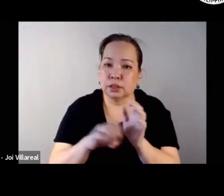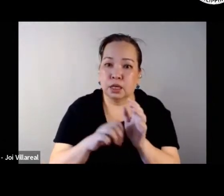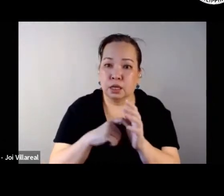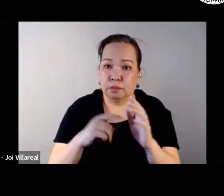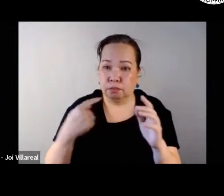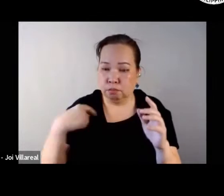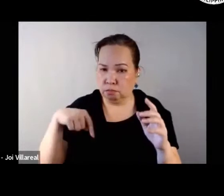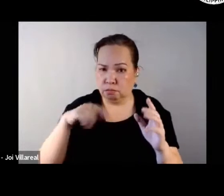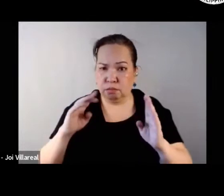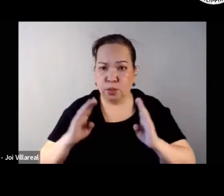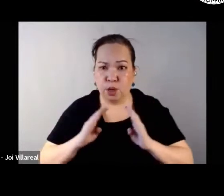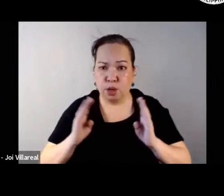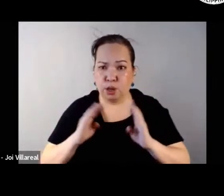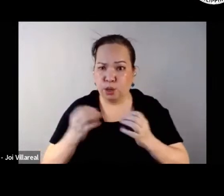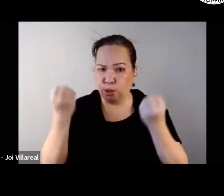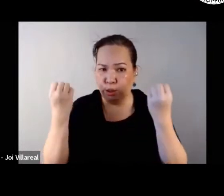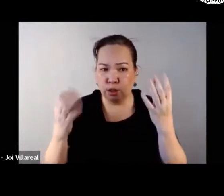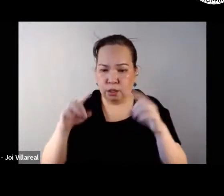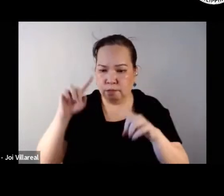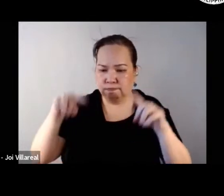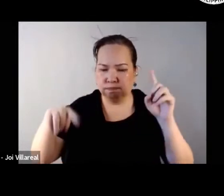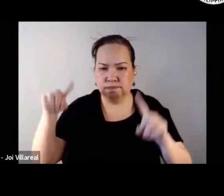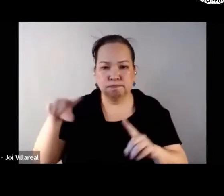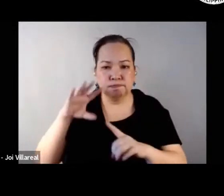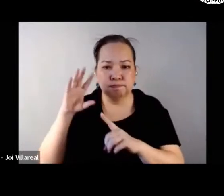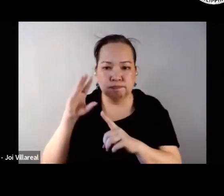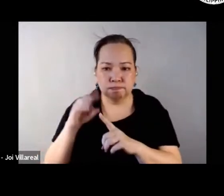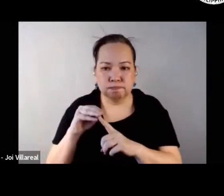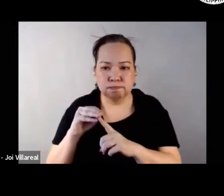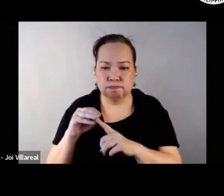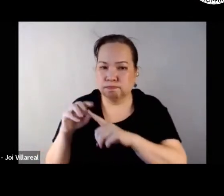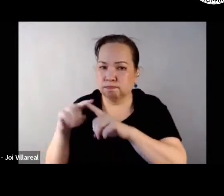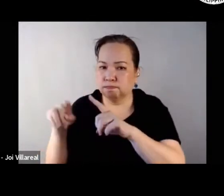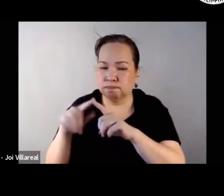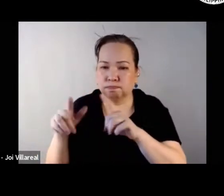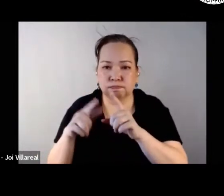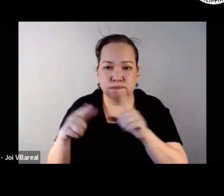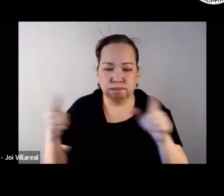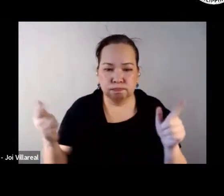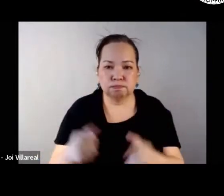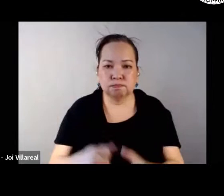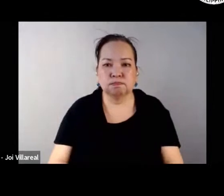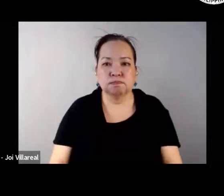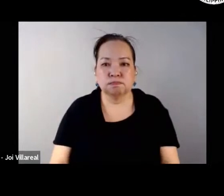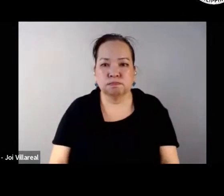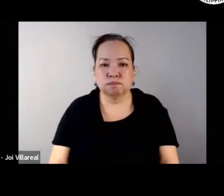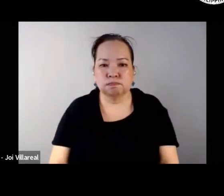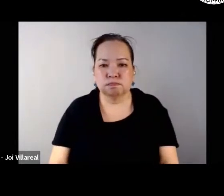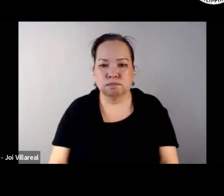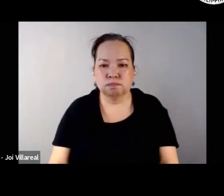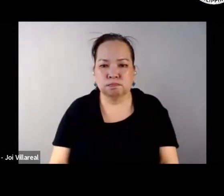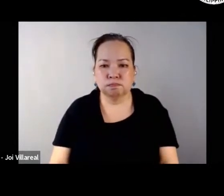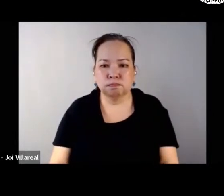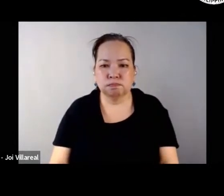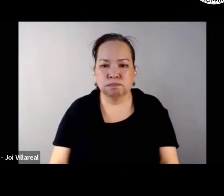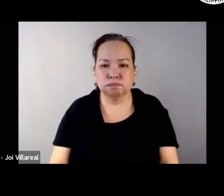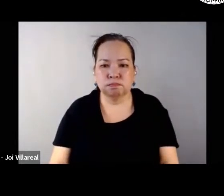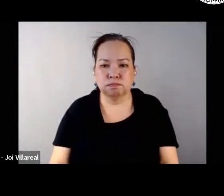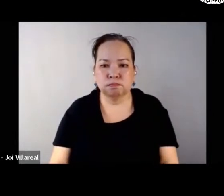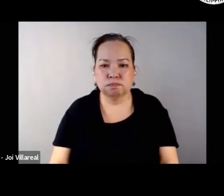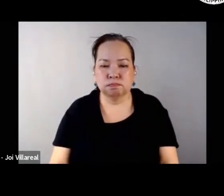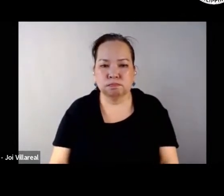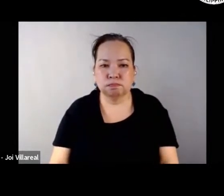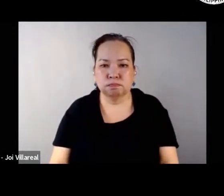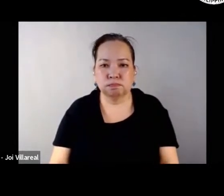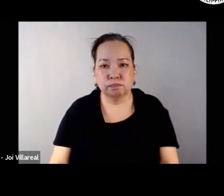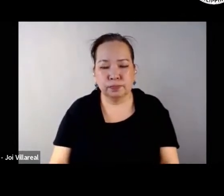Baguio, multicultural kami dun eh. Iba-ibang lingwahe. Paano mo implement ang paano kahit